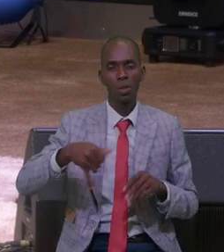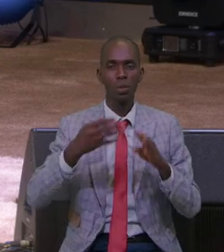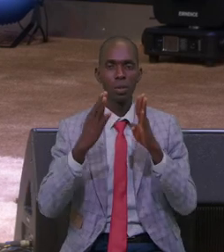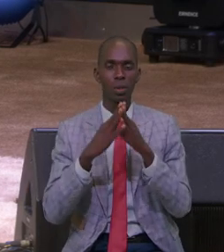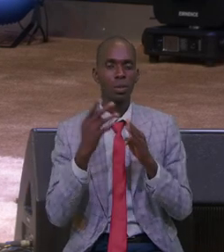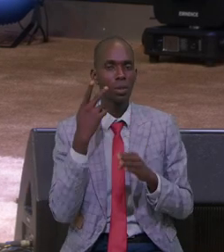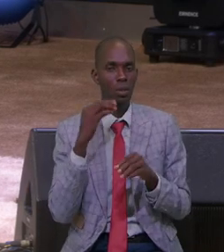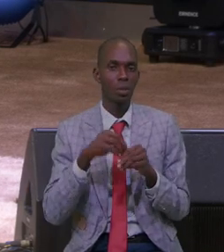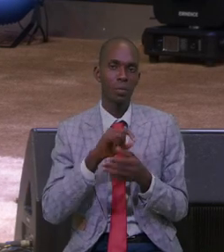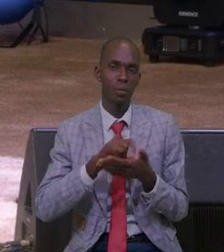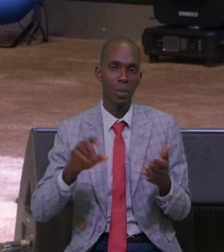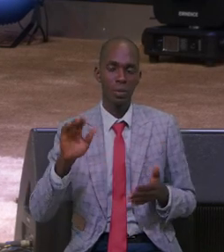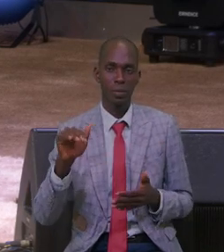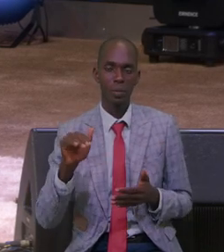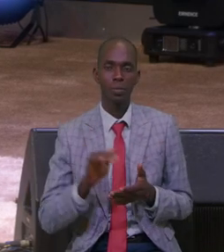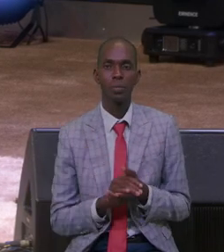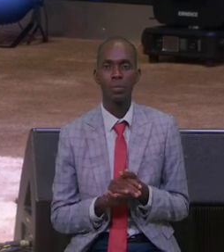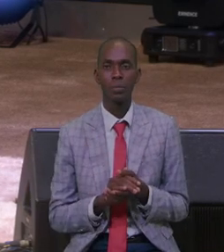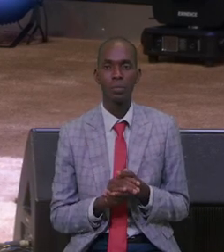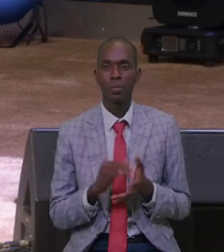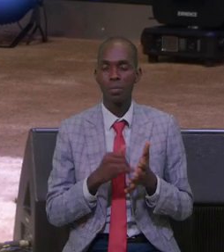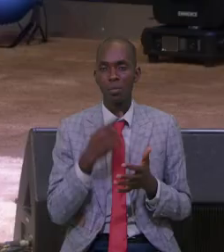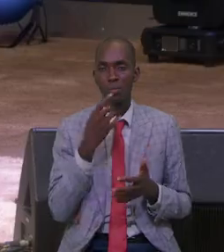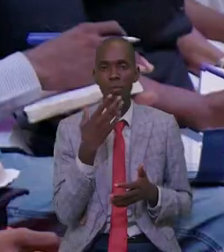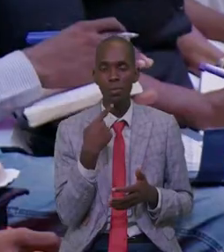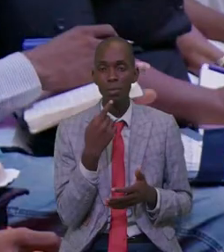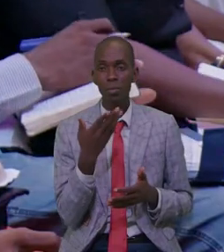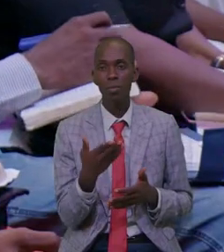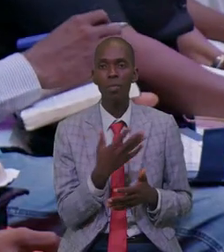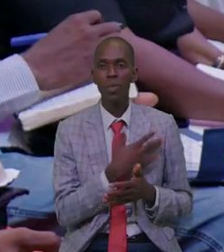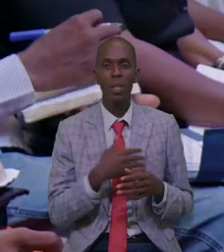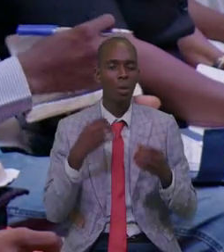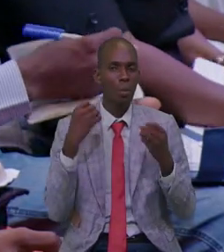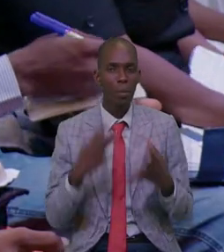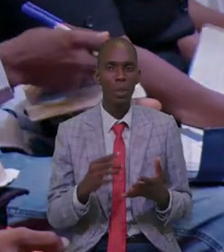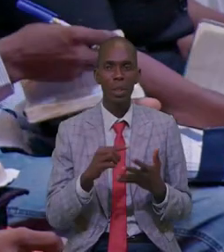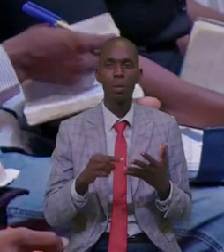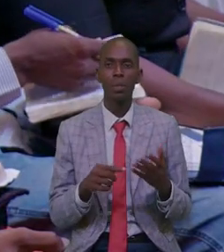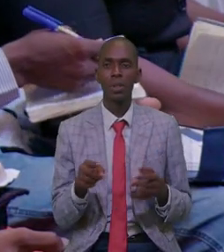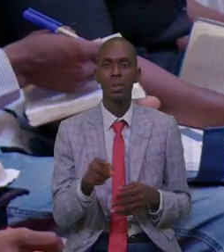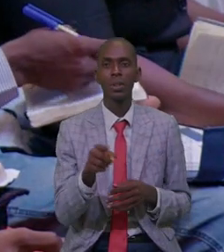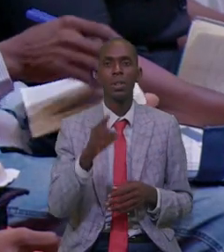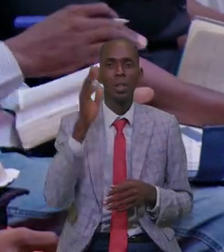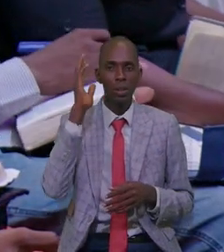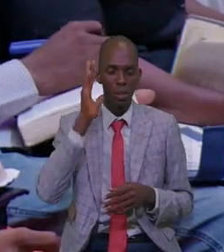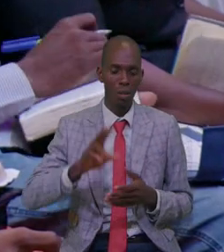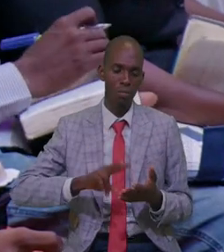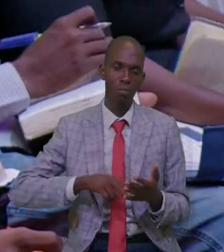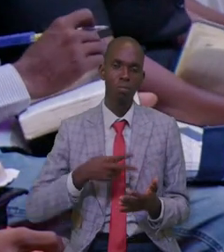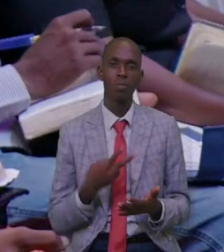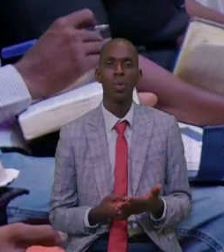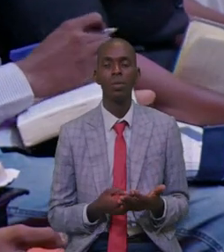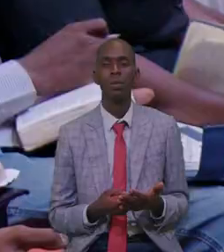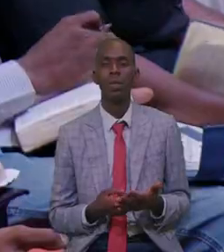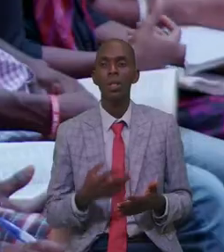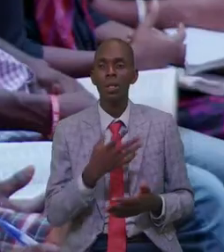verse 15. In verse 15 it says, and many among them shall stumble and